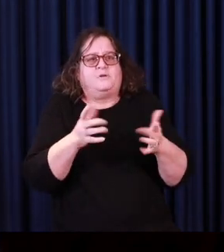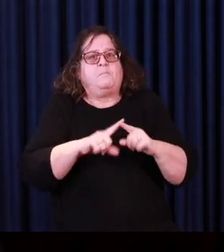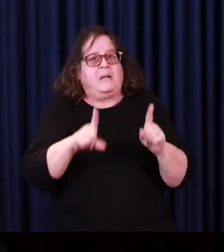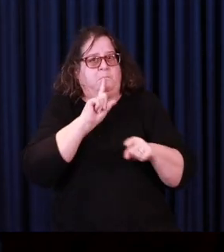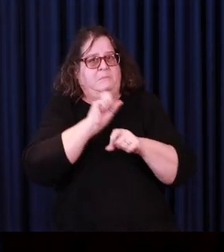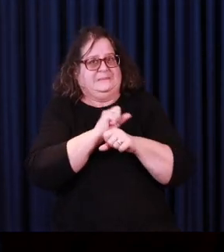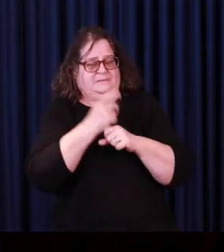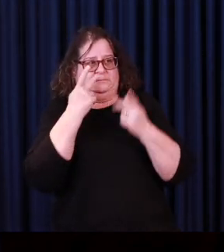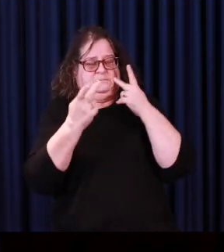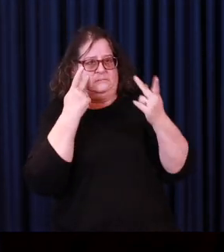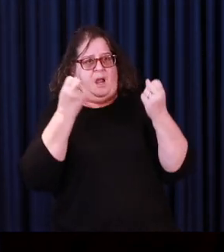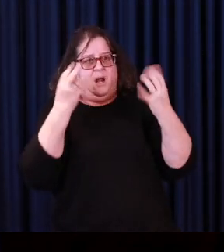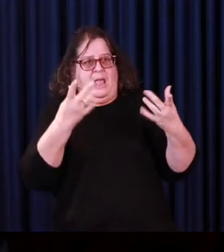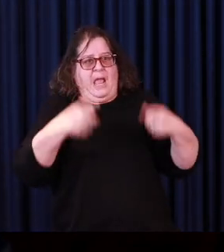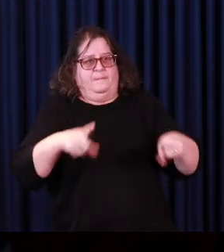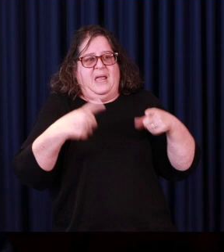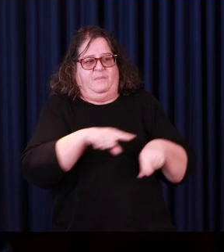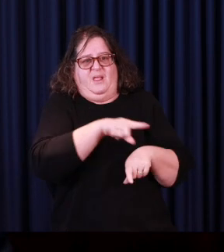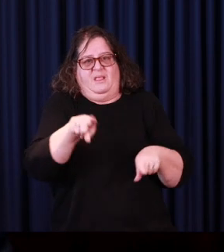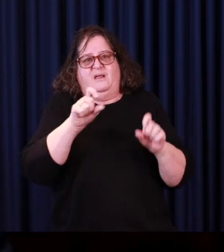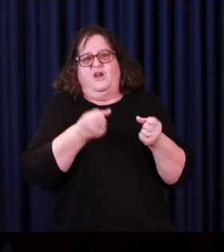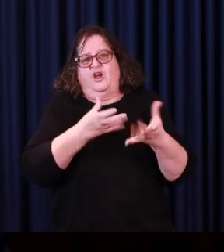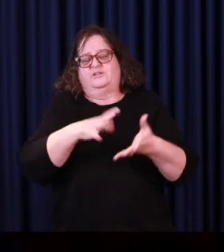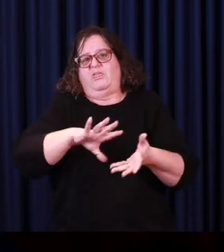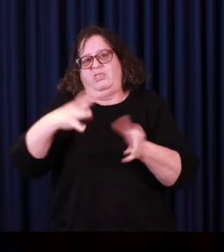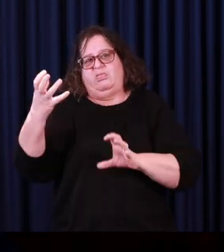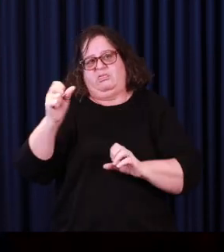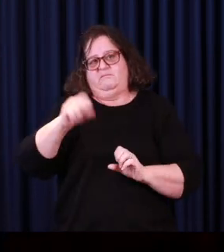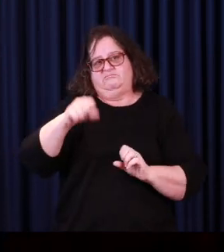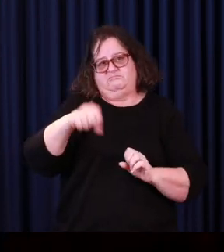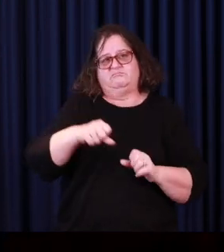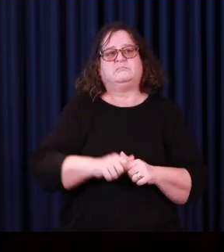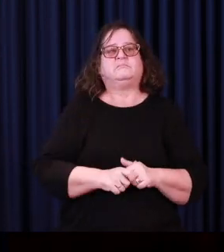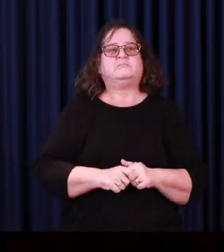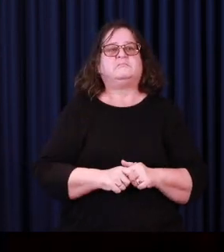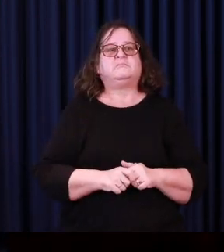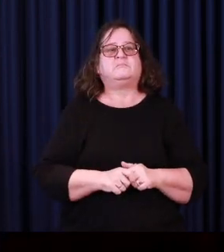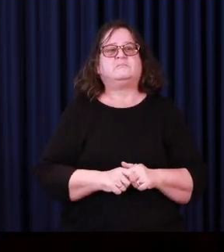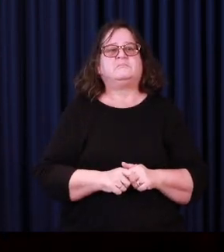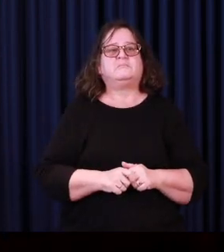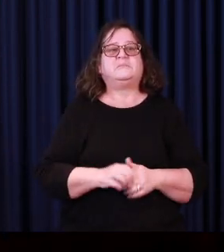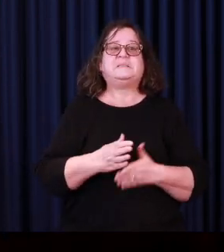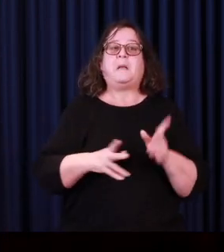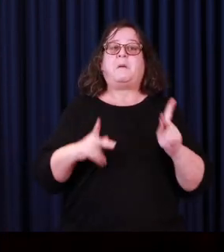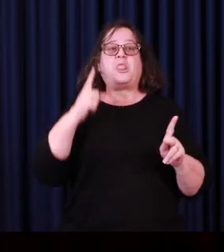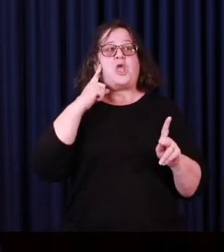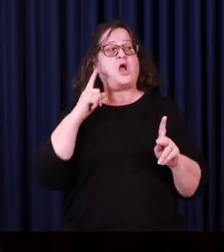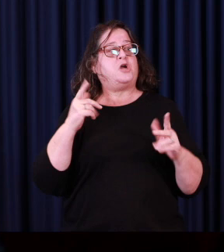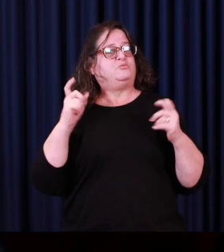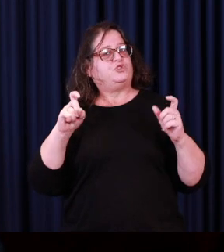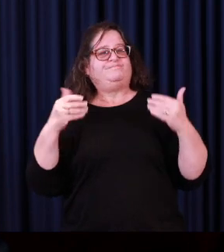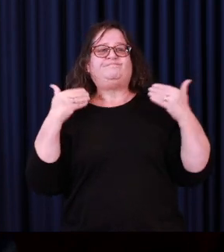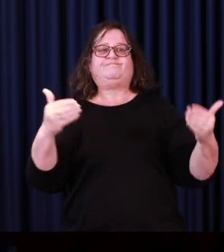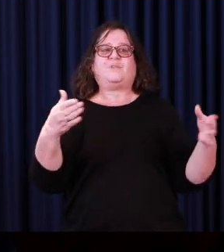they are devastating. And extreme measures by well-intentioned people have unintended